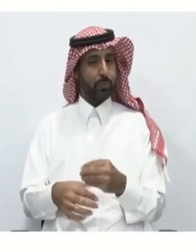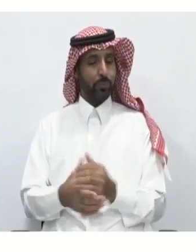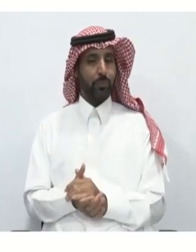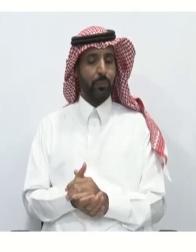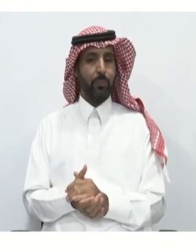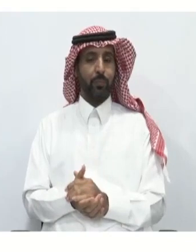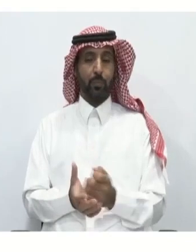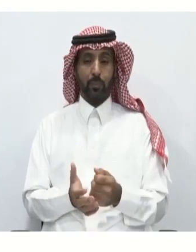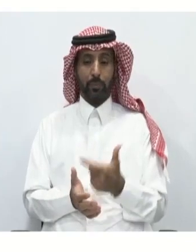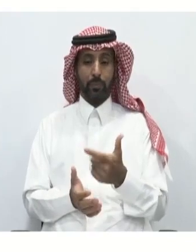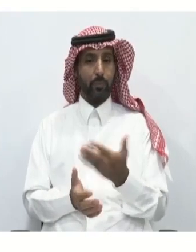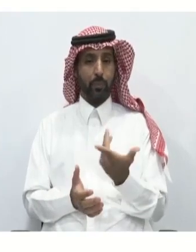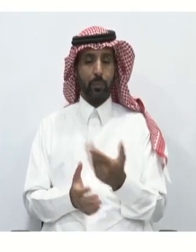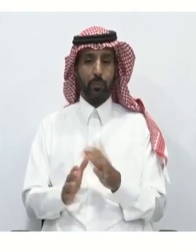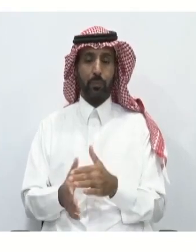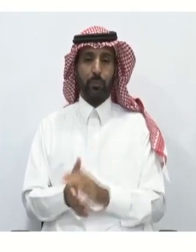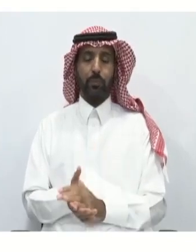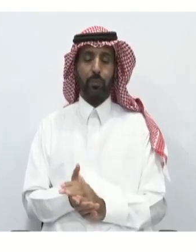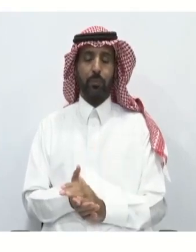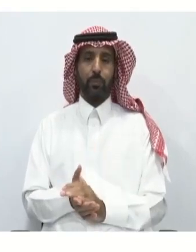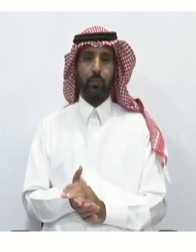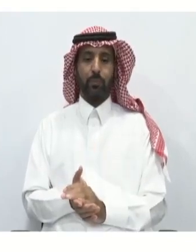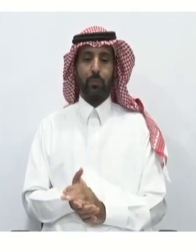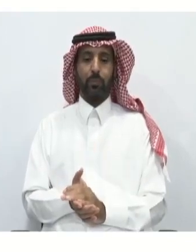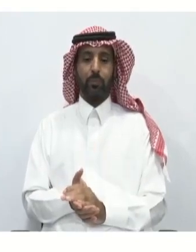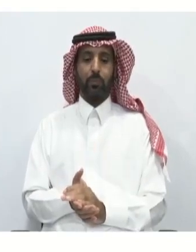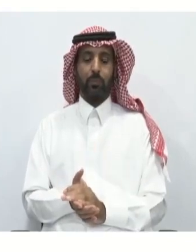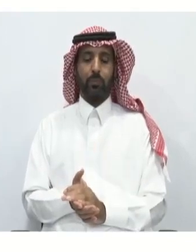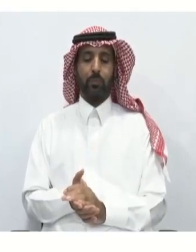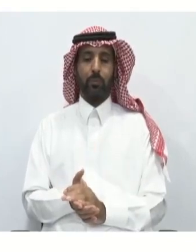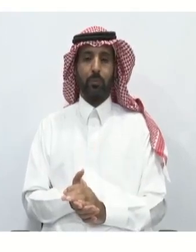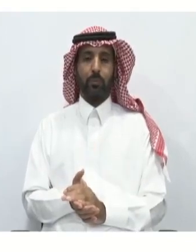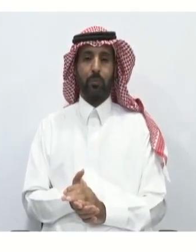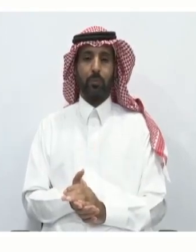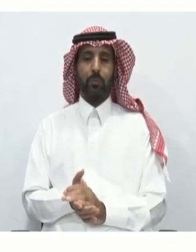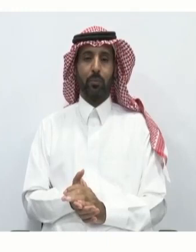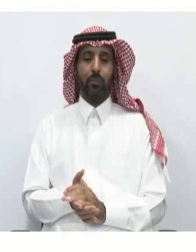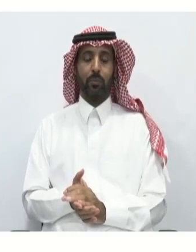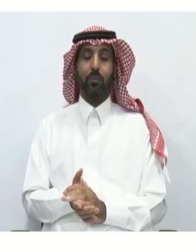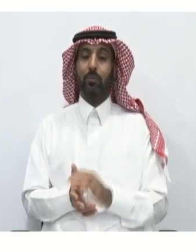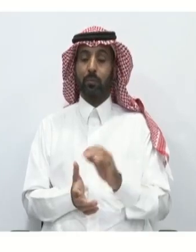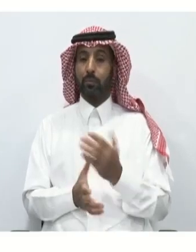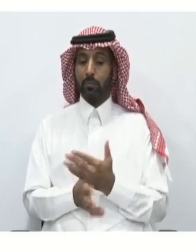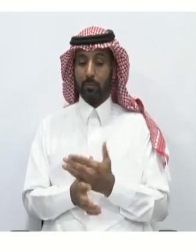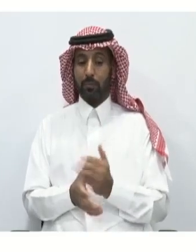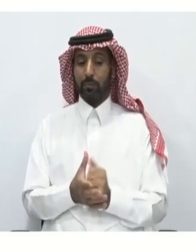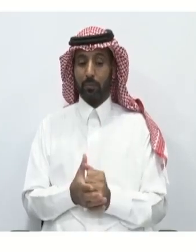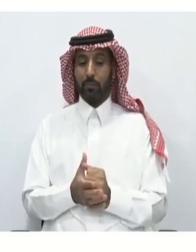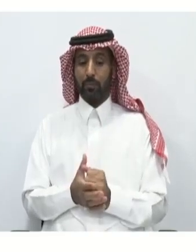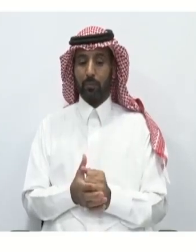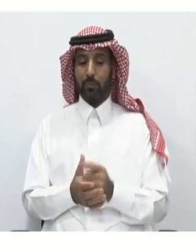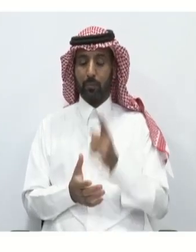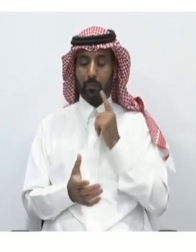question, why is it expensive to stay at the Maho Bay camps? Yes, because